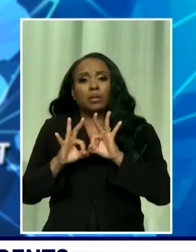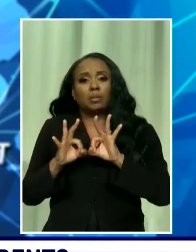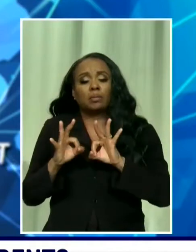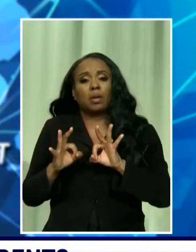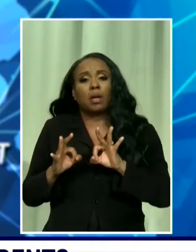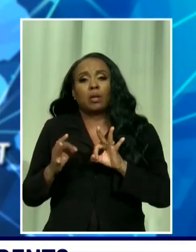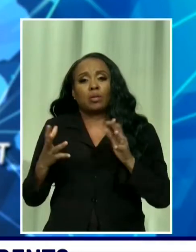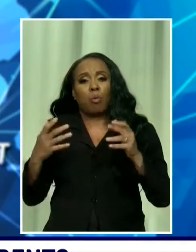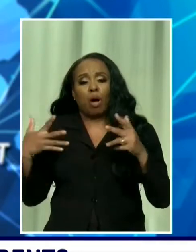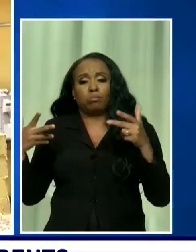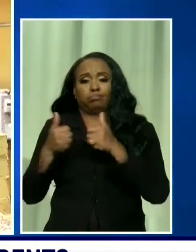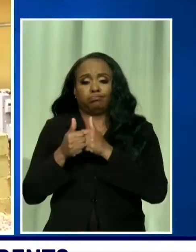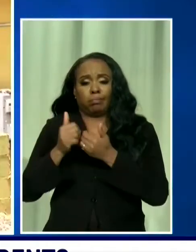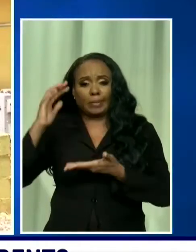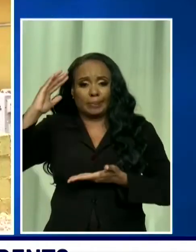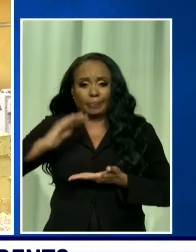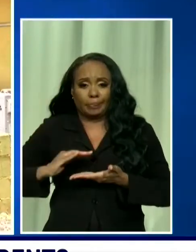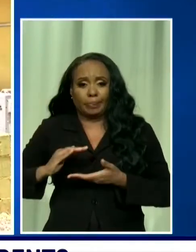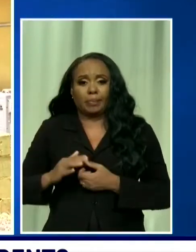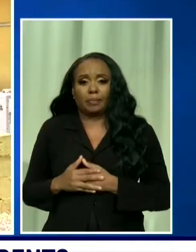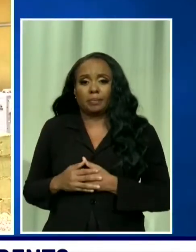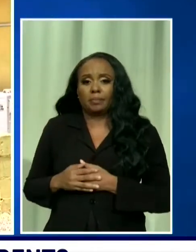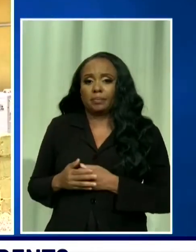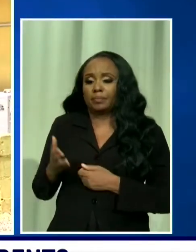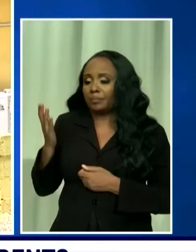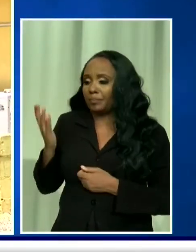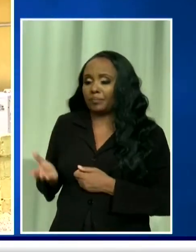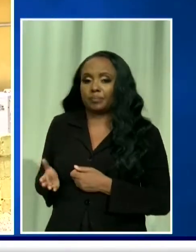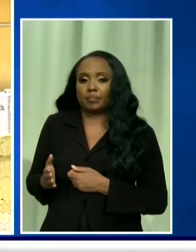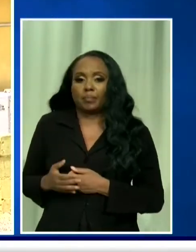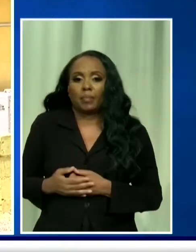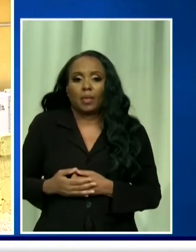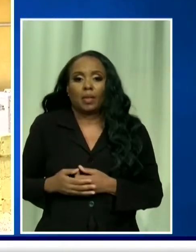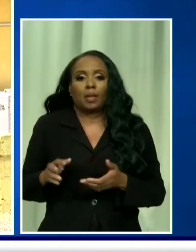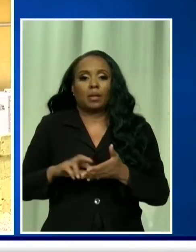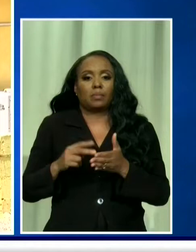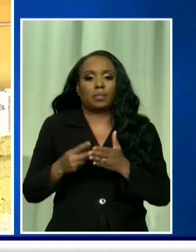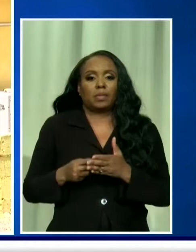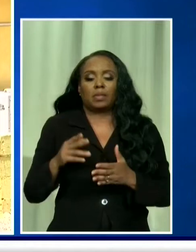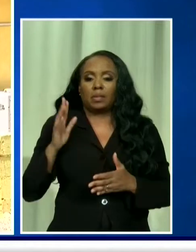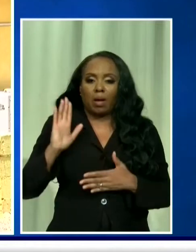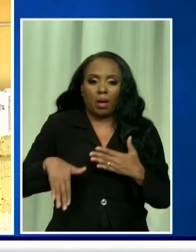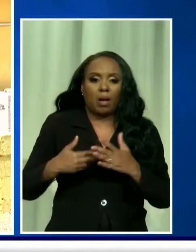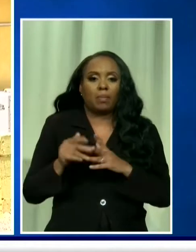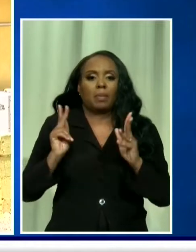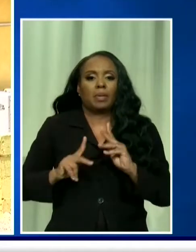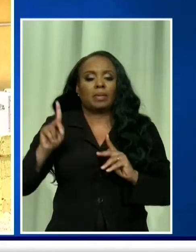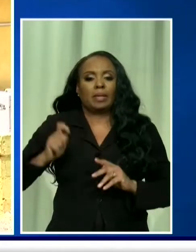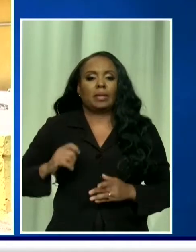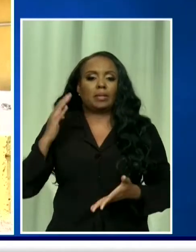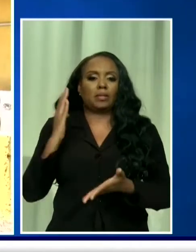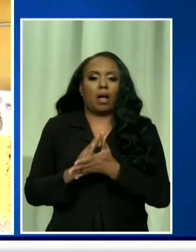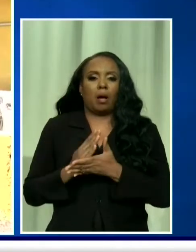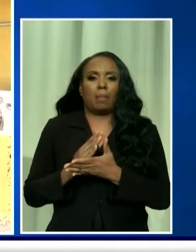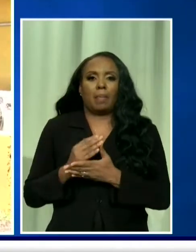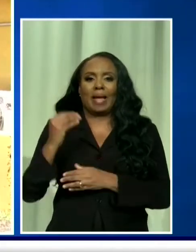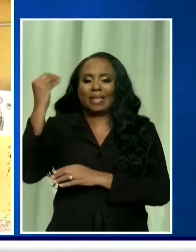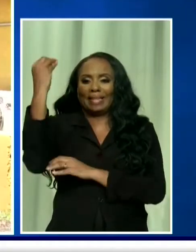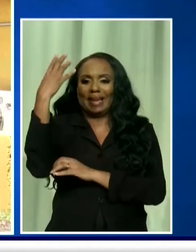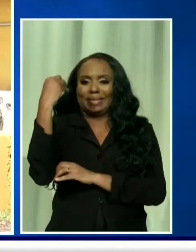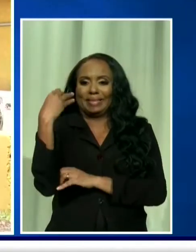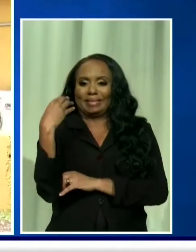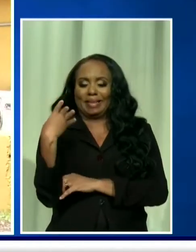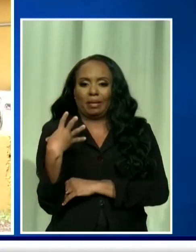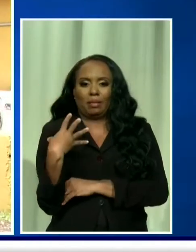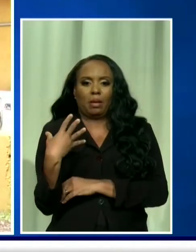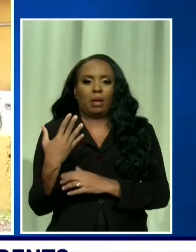Barbados. That stop always means every person must stop at that stop line and wait your turn. So they're not doing